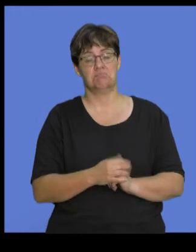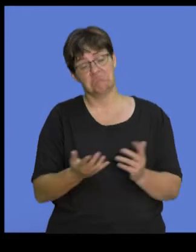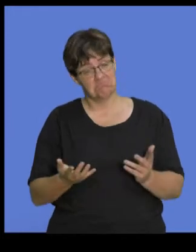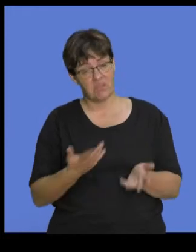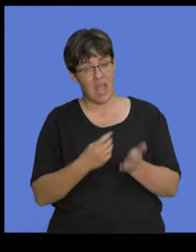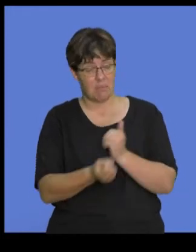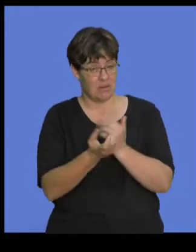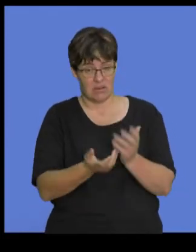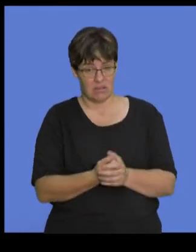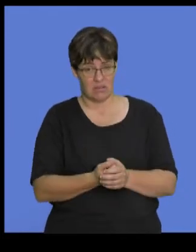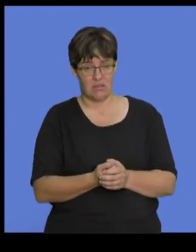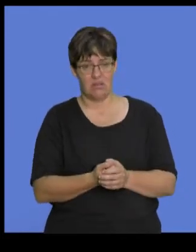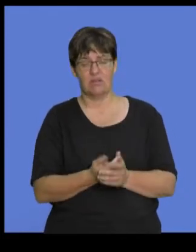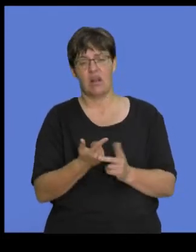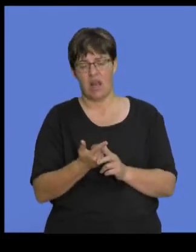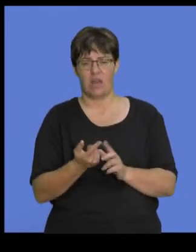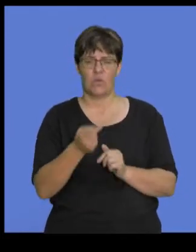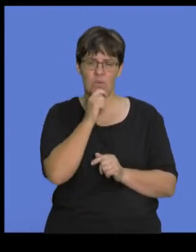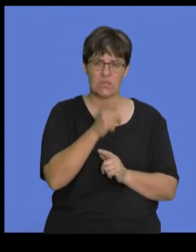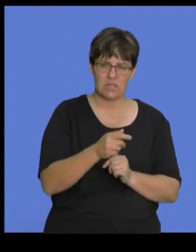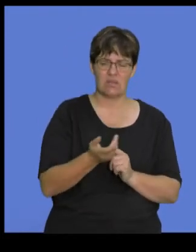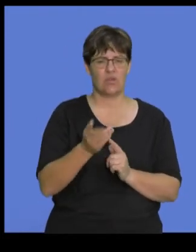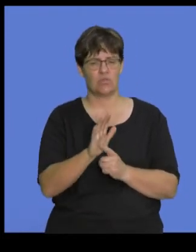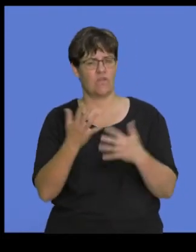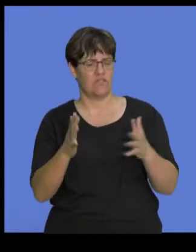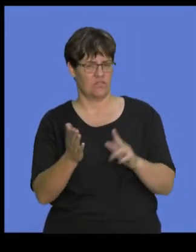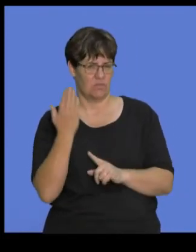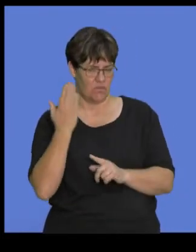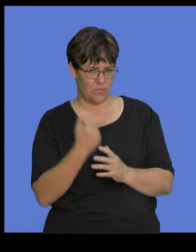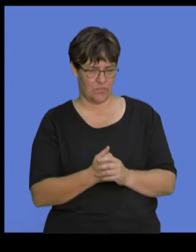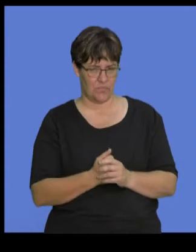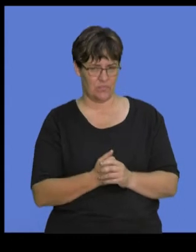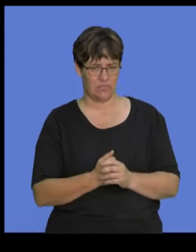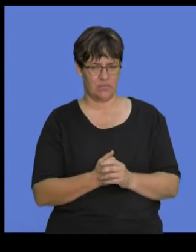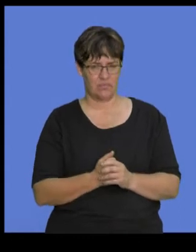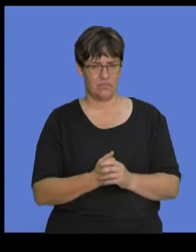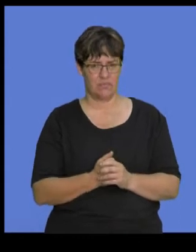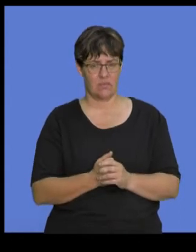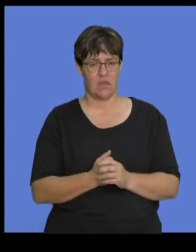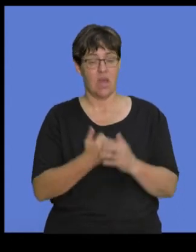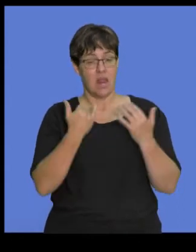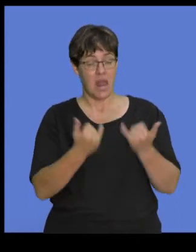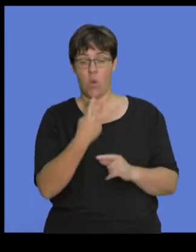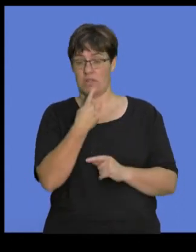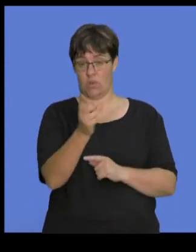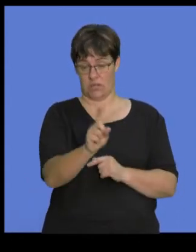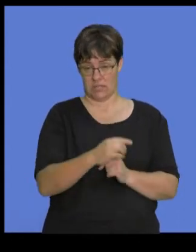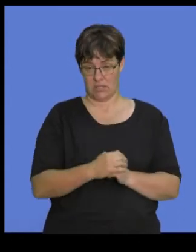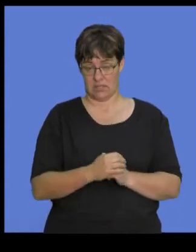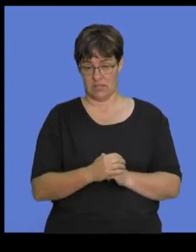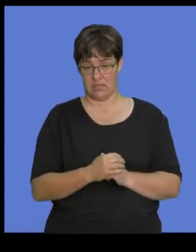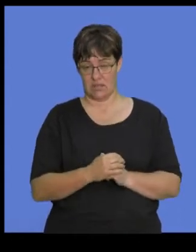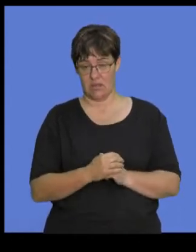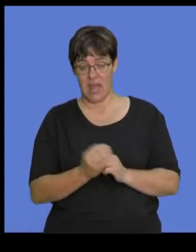if that's the case, so we've used the PhET simulation as we have shown earlier. So we are saying that one